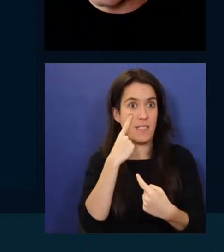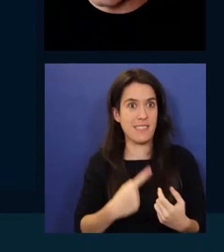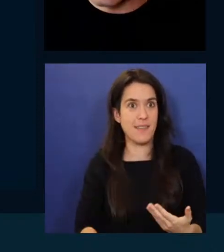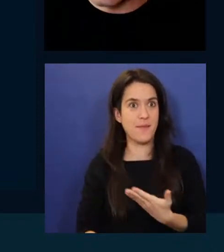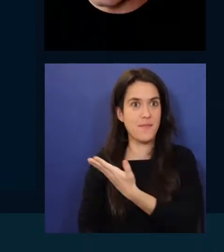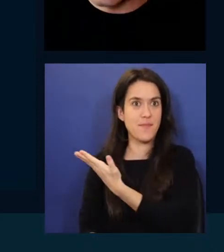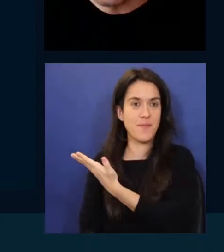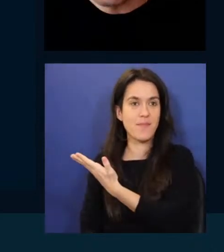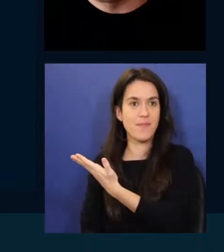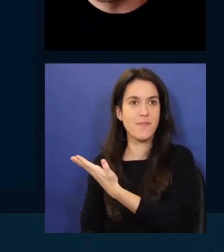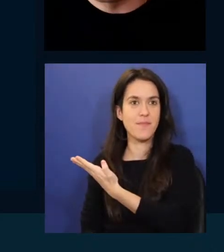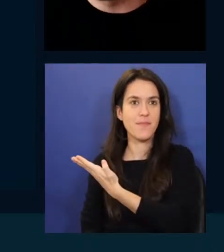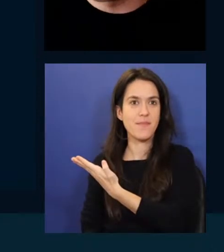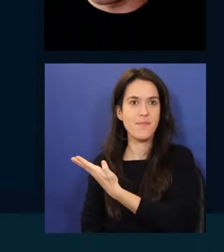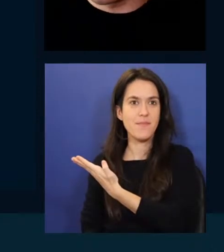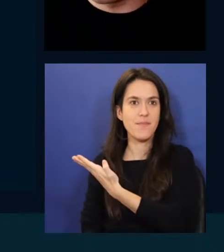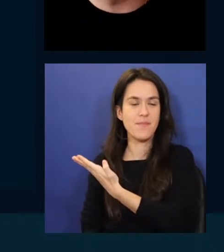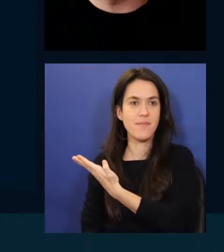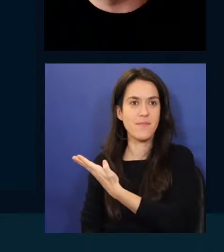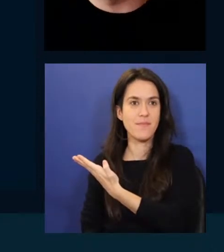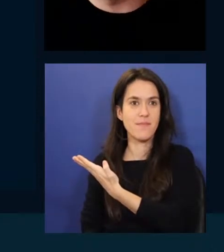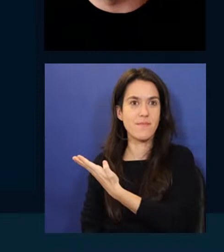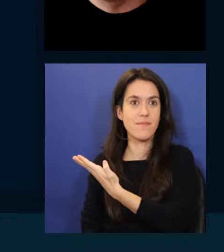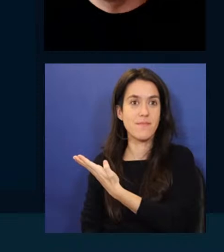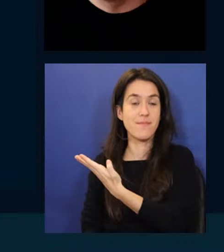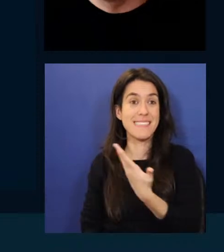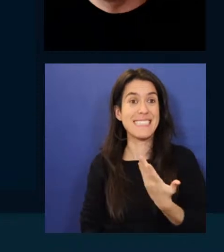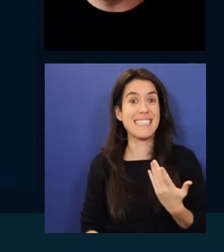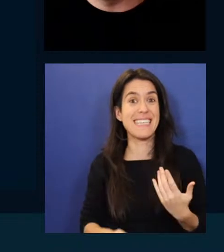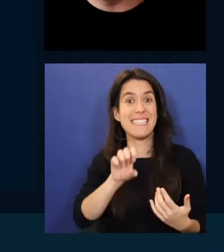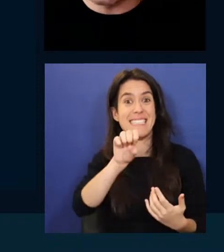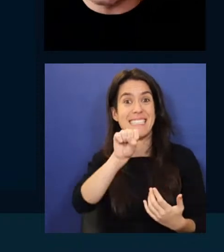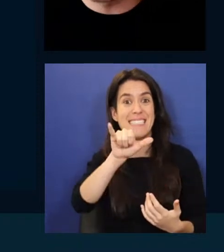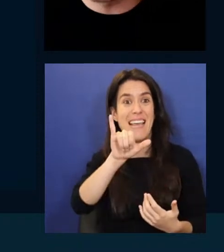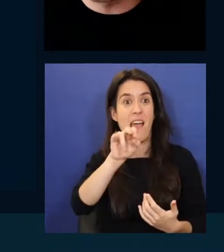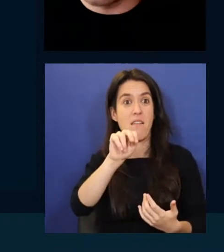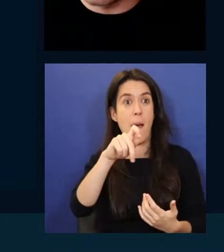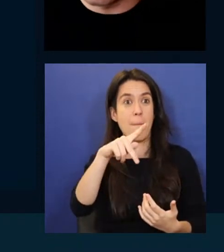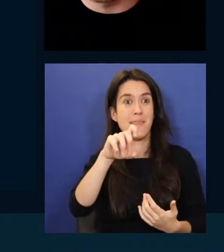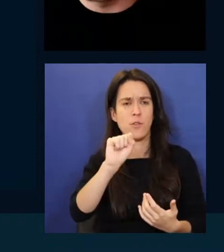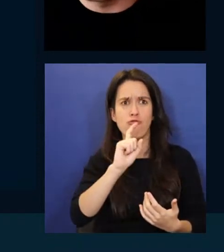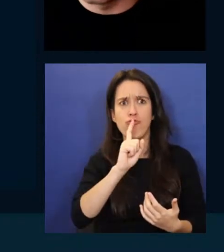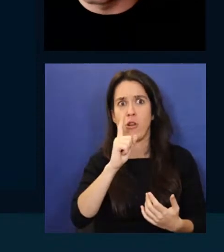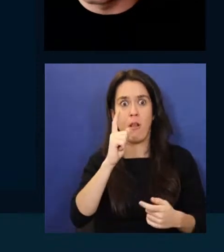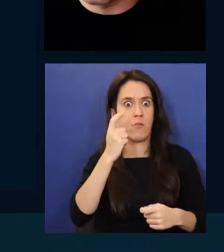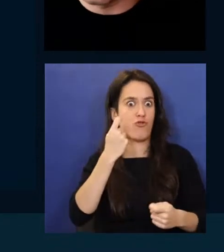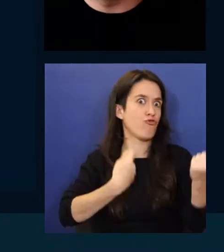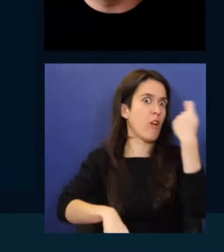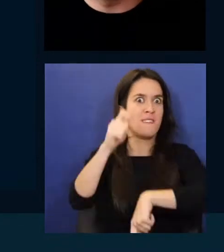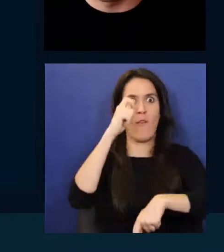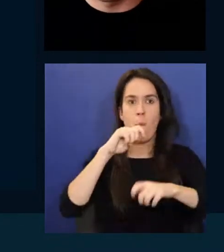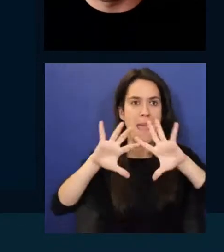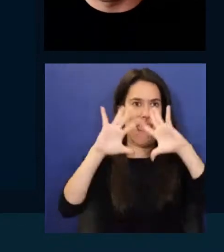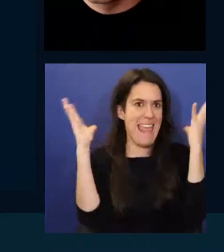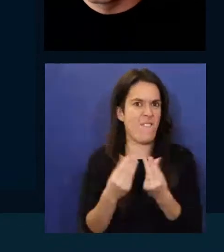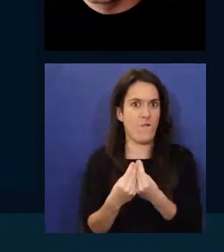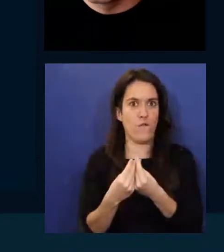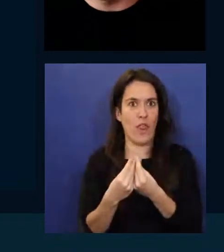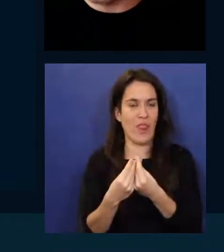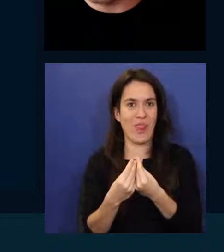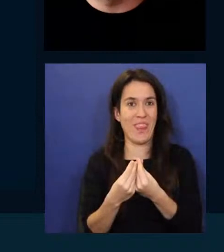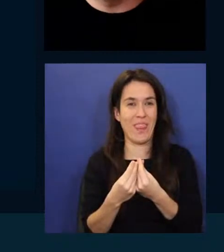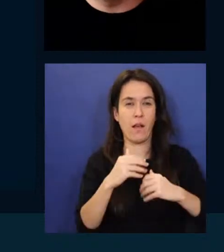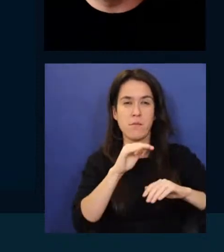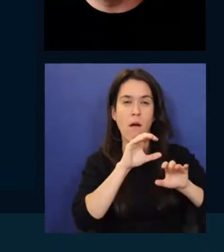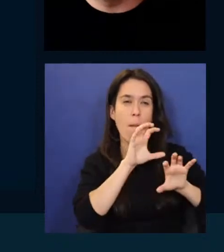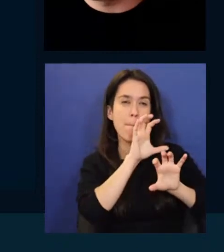to completely transform themselves. Right? It's an information service provider for top retailers such as Walgreens, Walmart, and manufacturers like